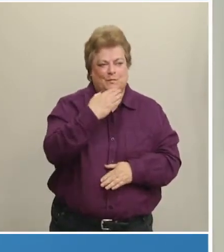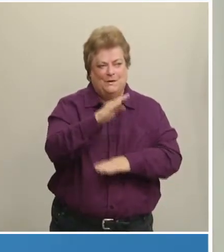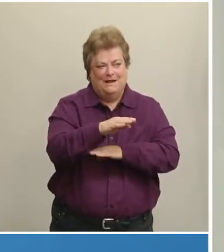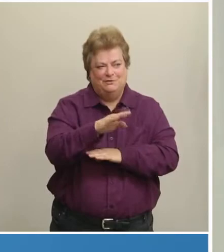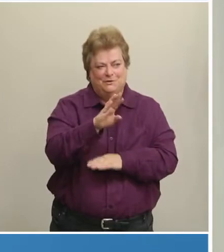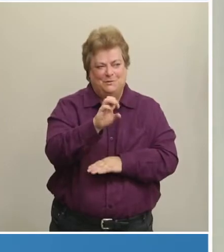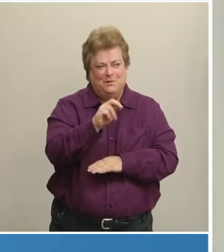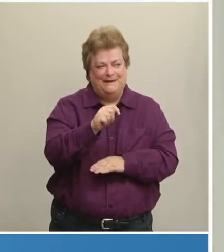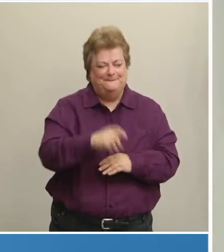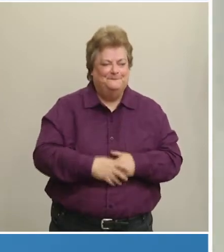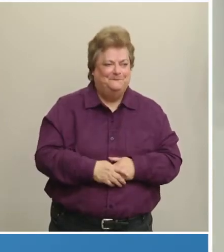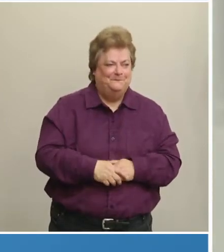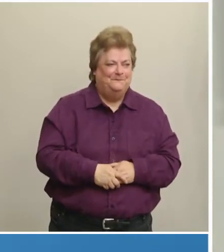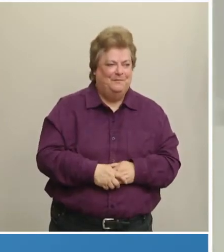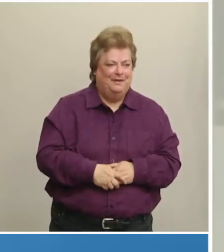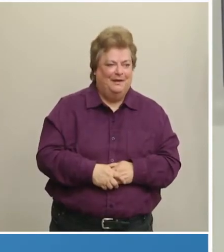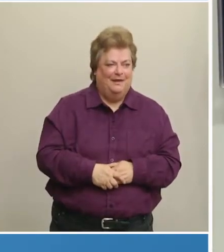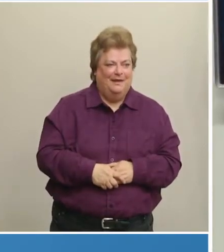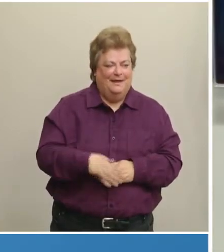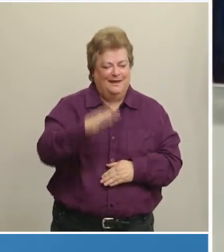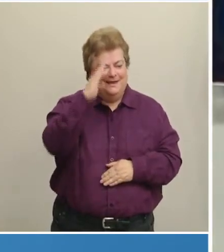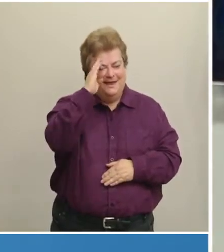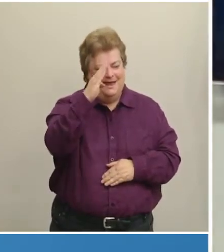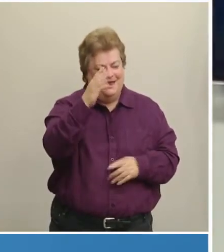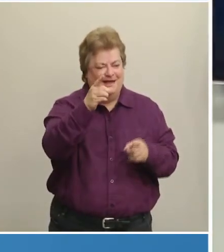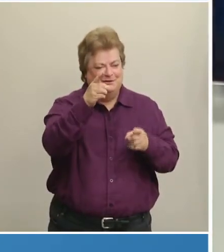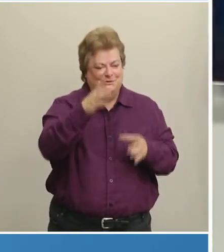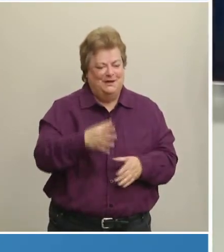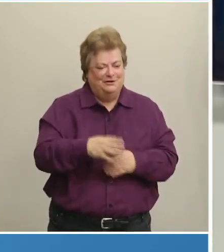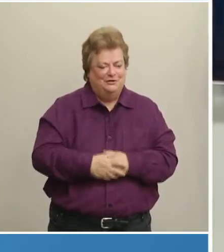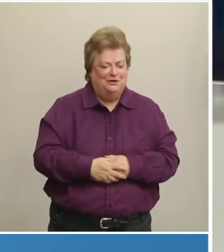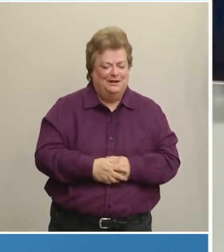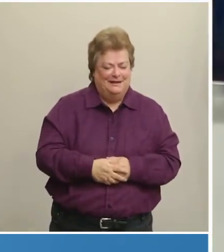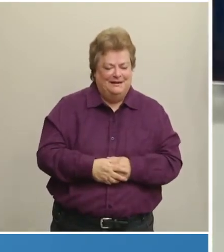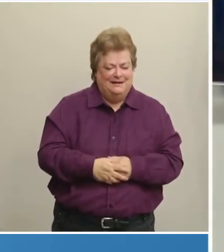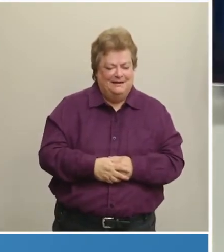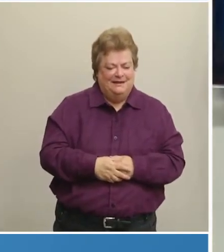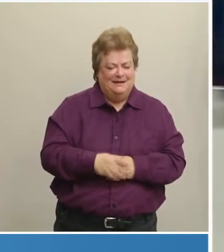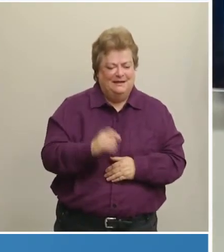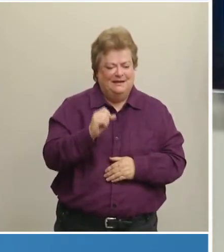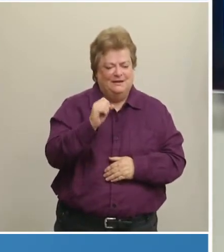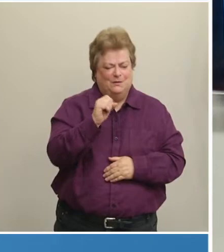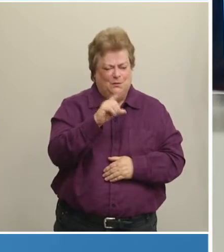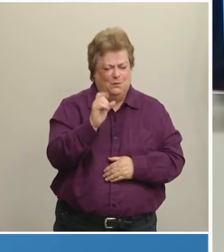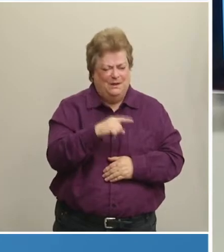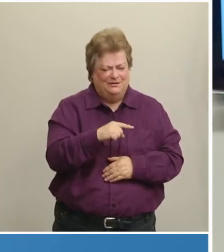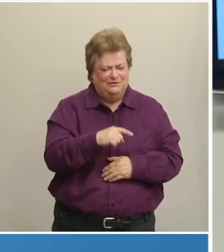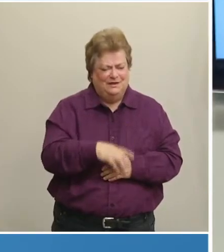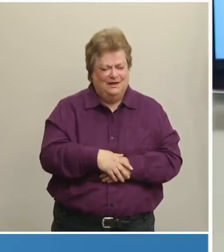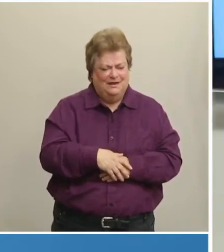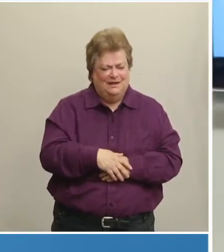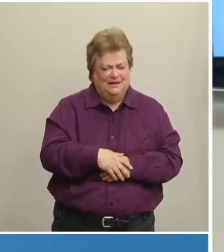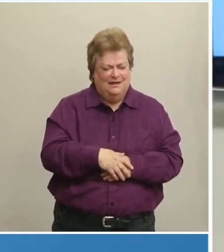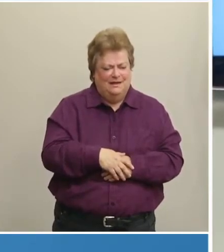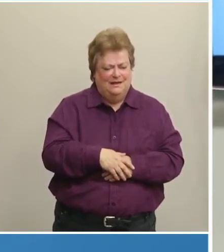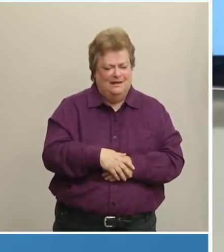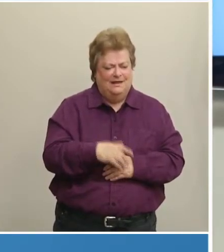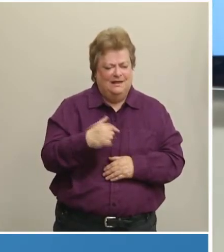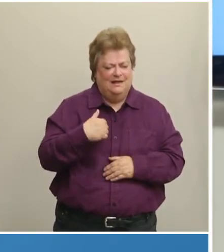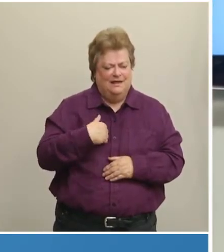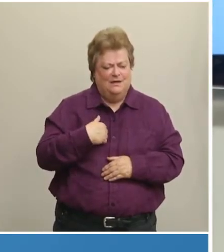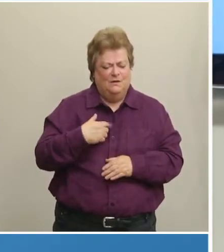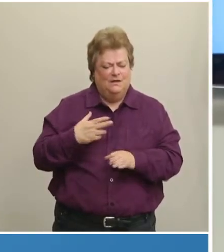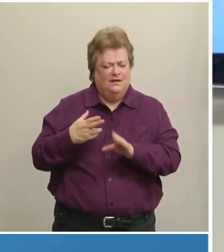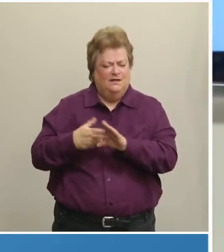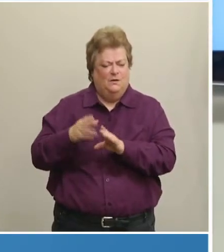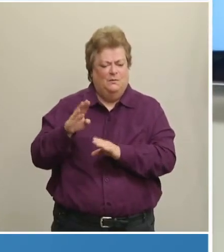Afternoon, Brent. Hi, Director. Just a quick question. Seward last night joined Beatrice Public